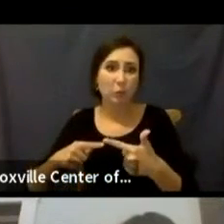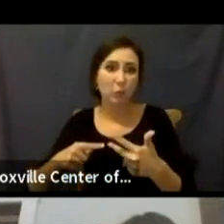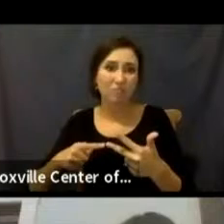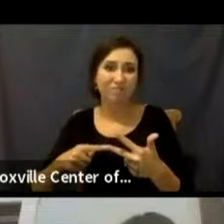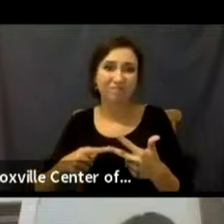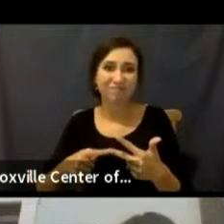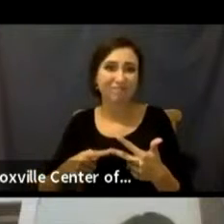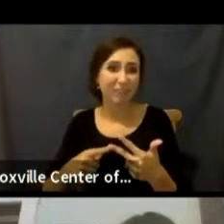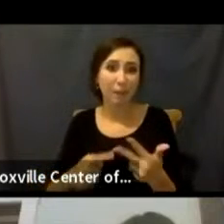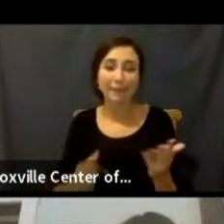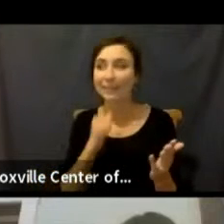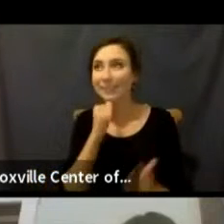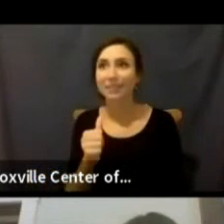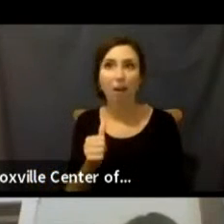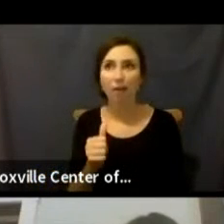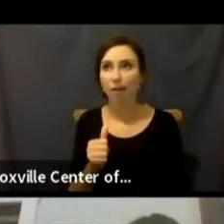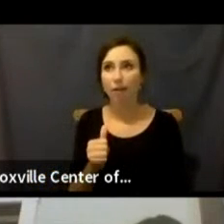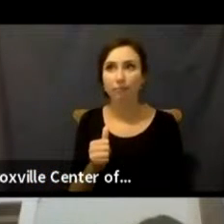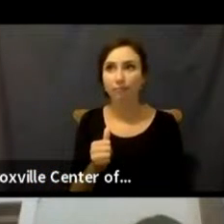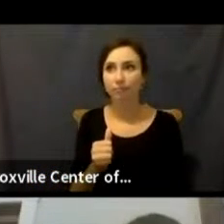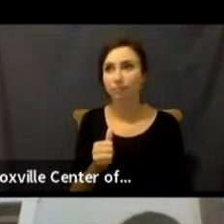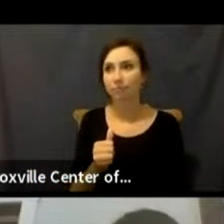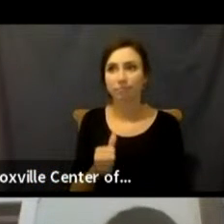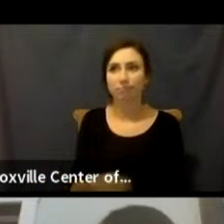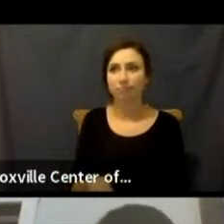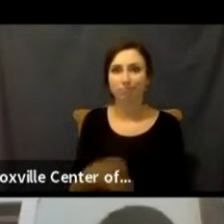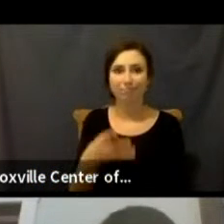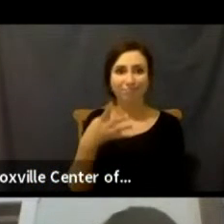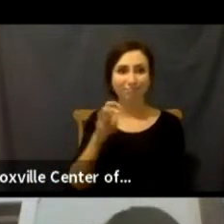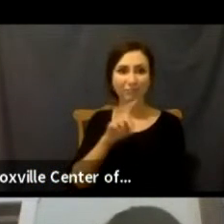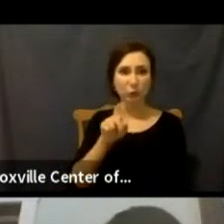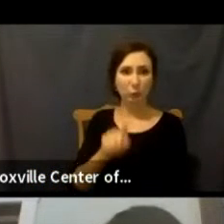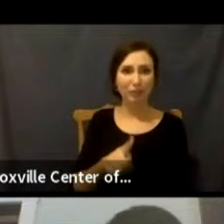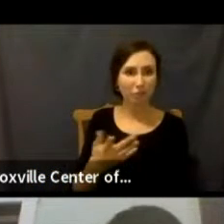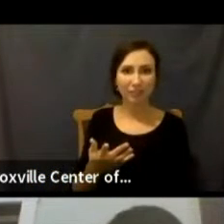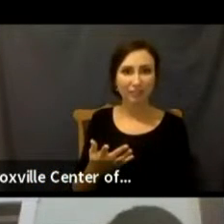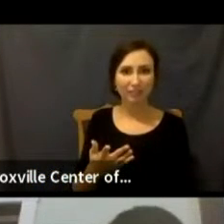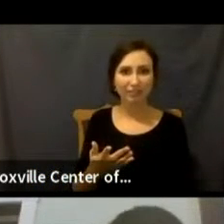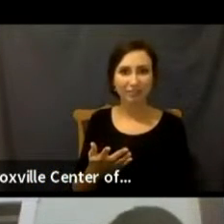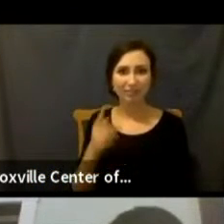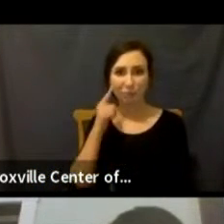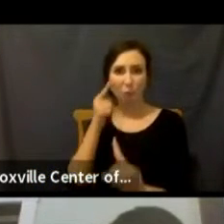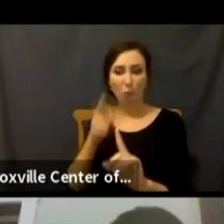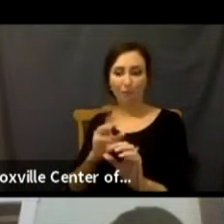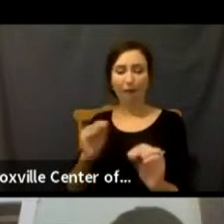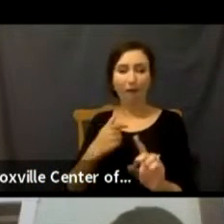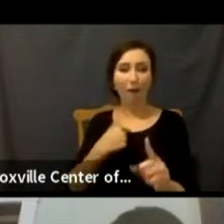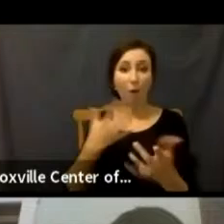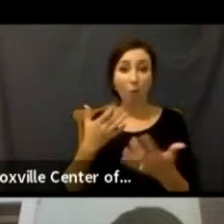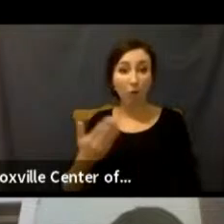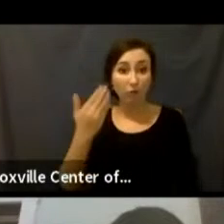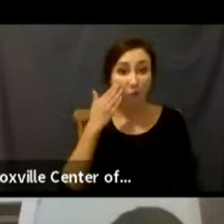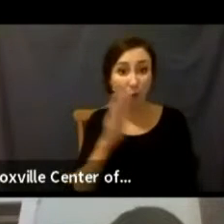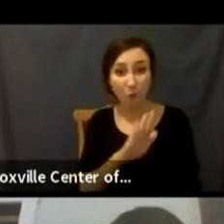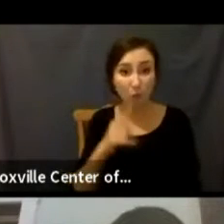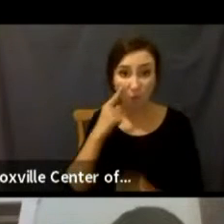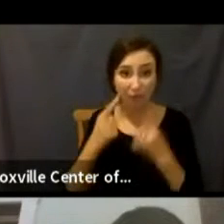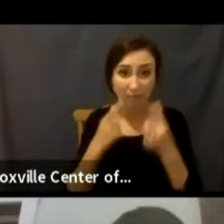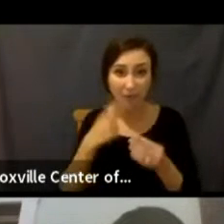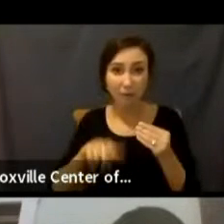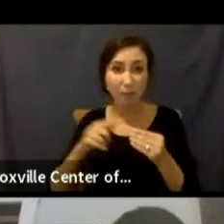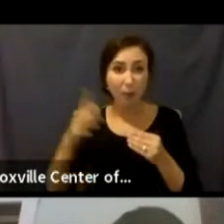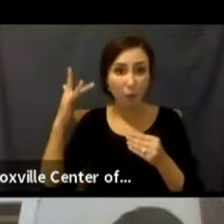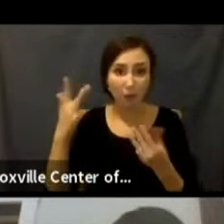it's not rhetorical. I really would like to know what you all, as my fellow team players, what your thoughts are about the